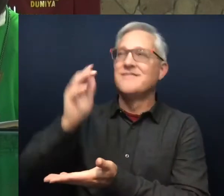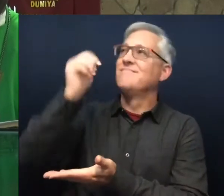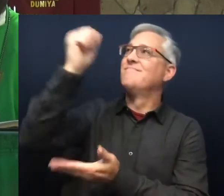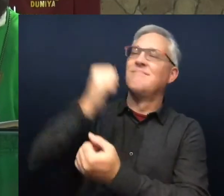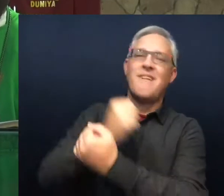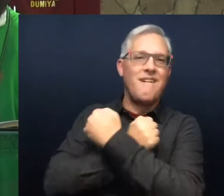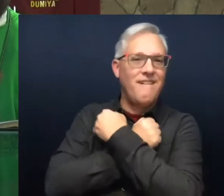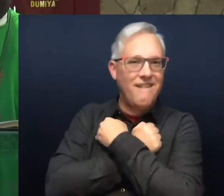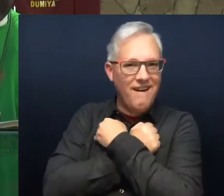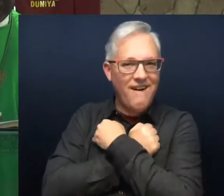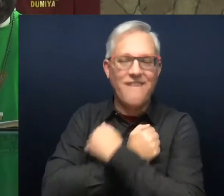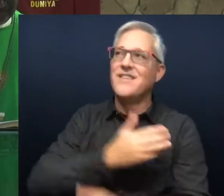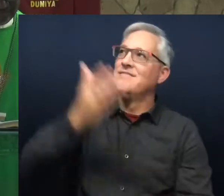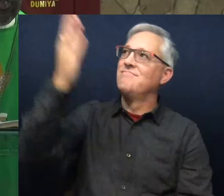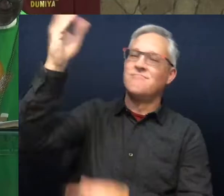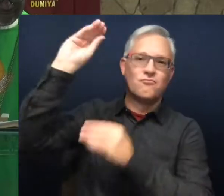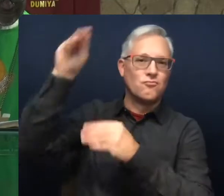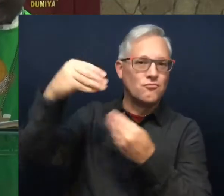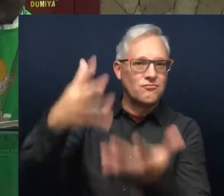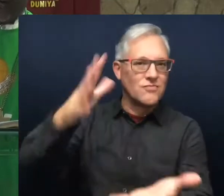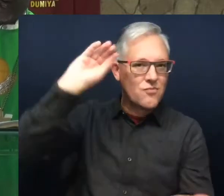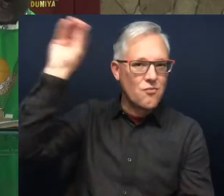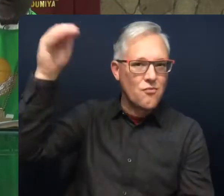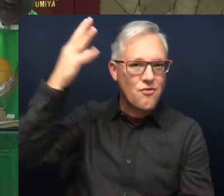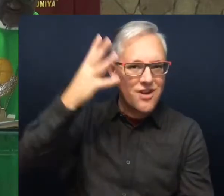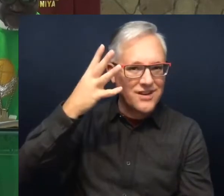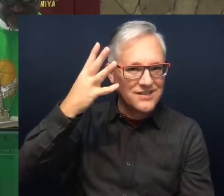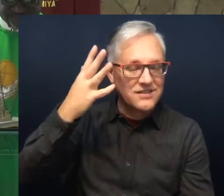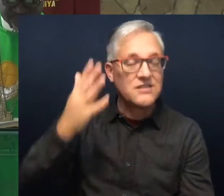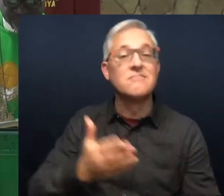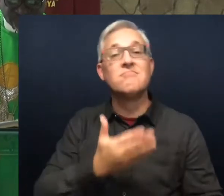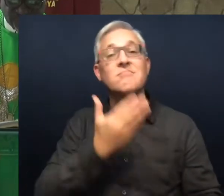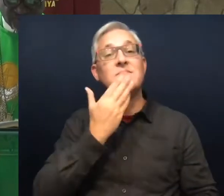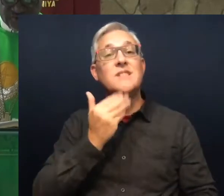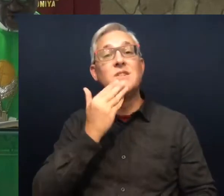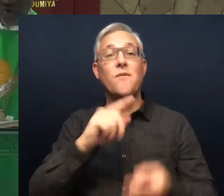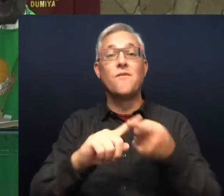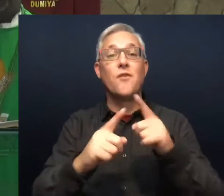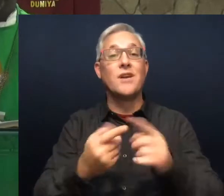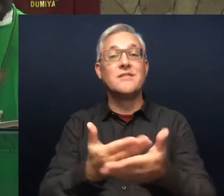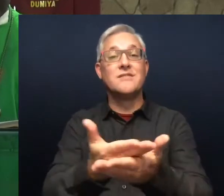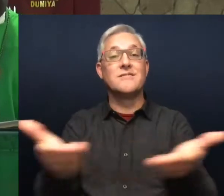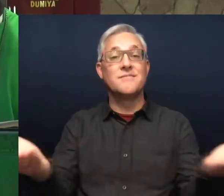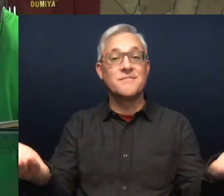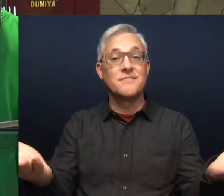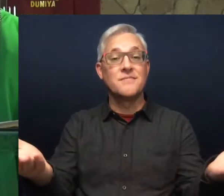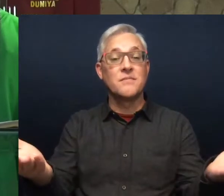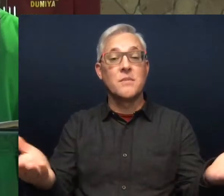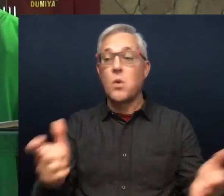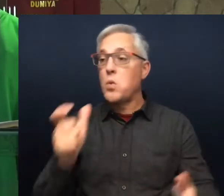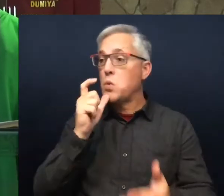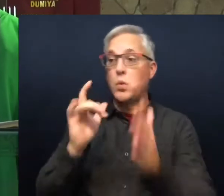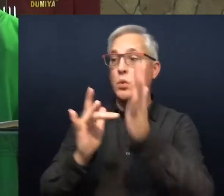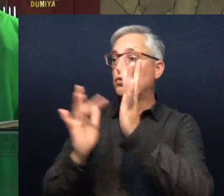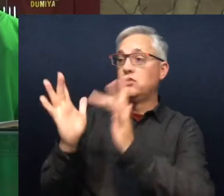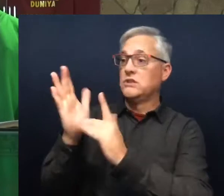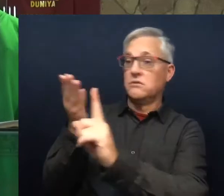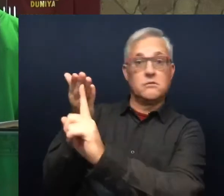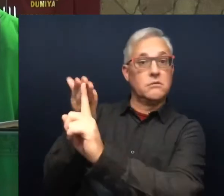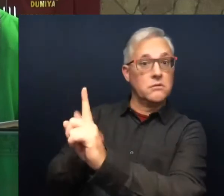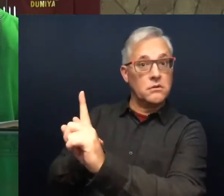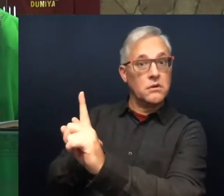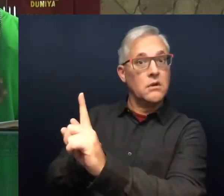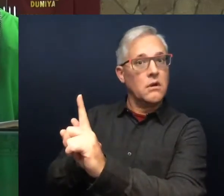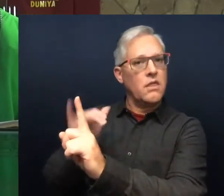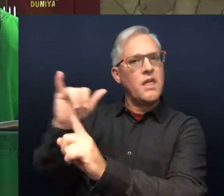love and who is grace. Dear friends, who we say Jesus is to us has